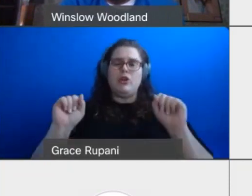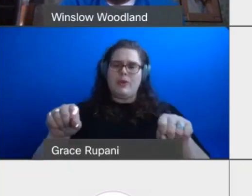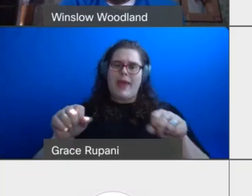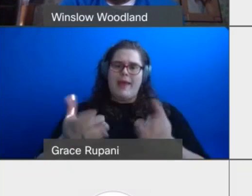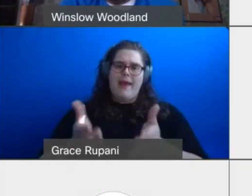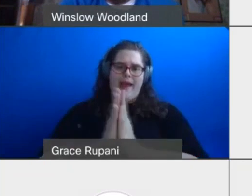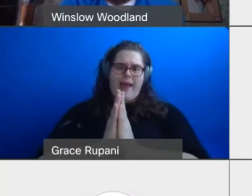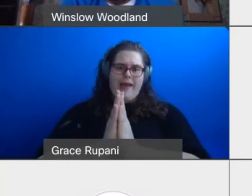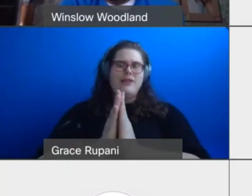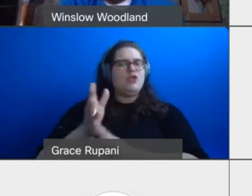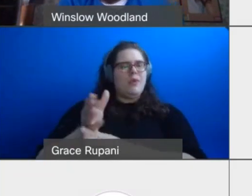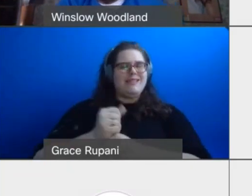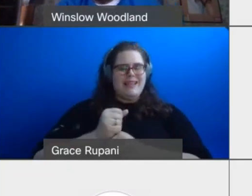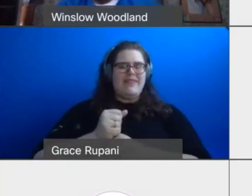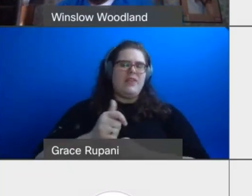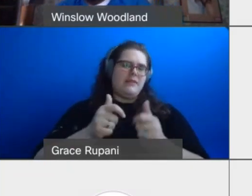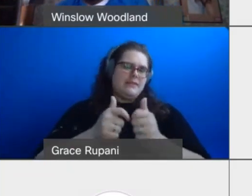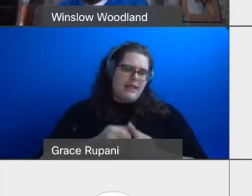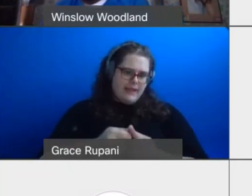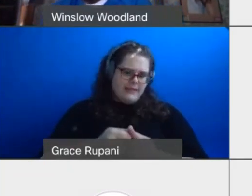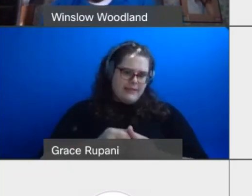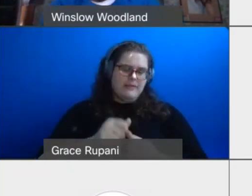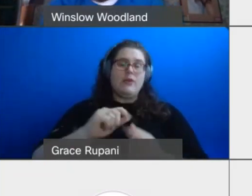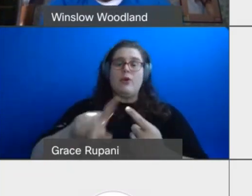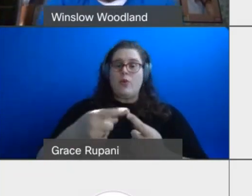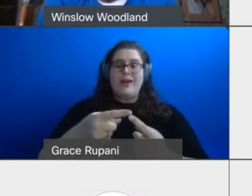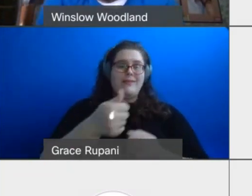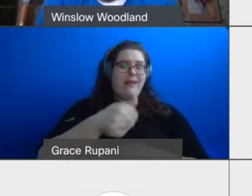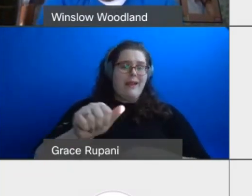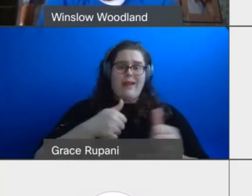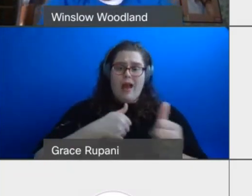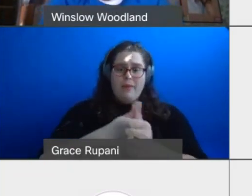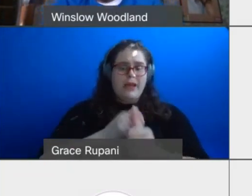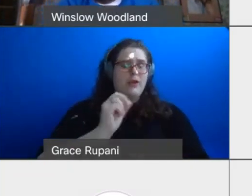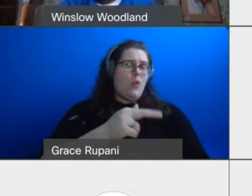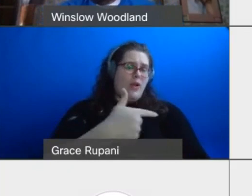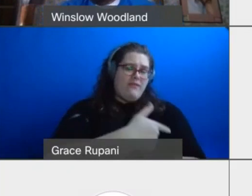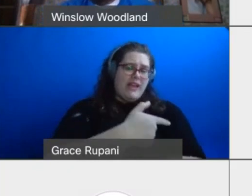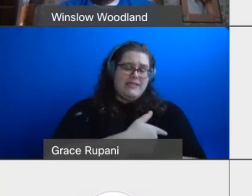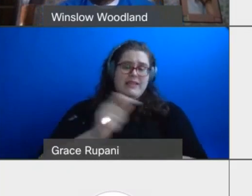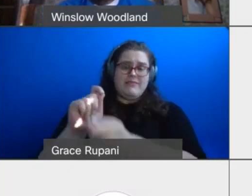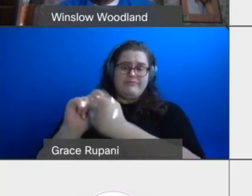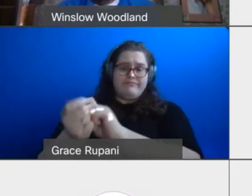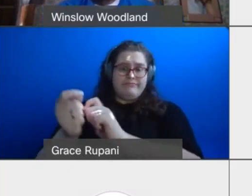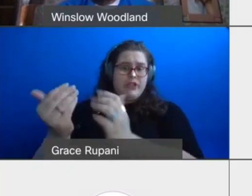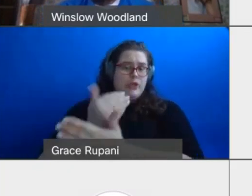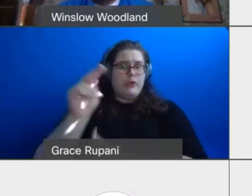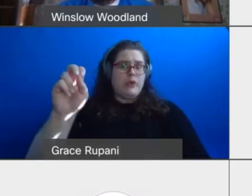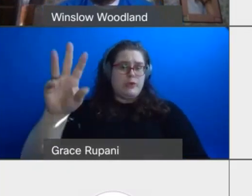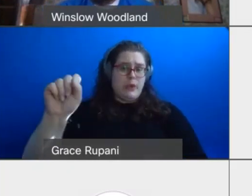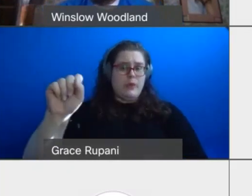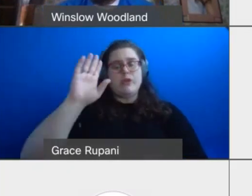to receive a text when there's any update about the vaccine, so that when it is available, they will send something